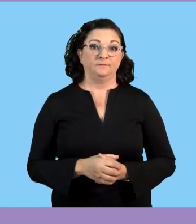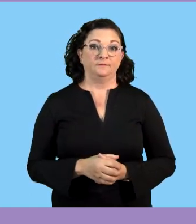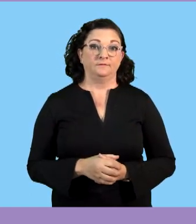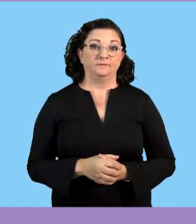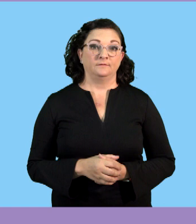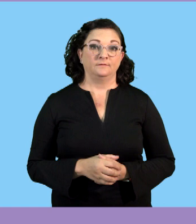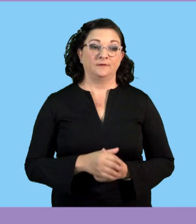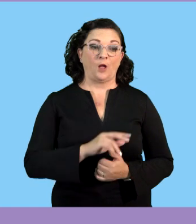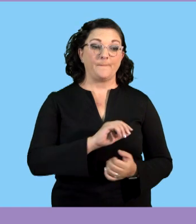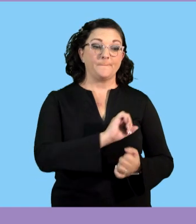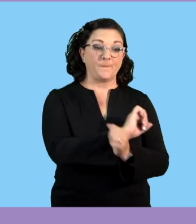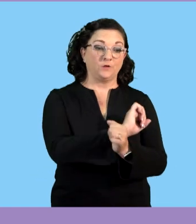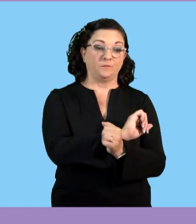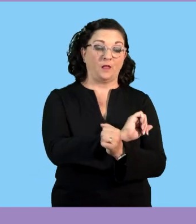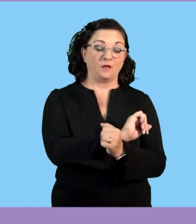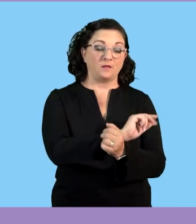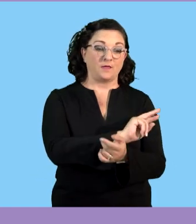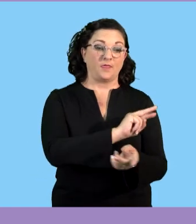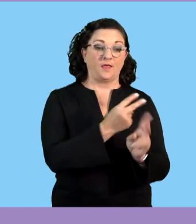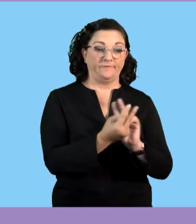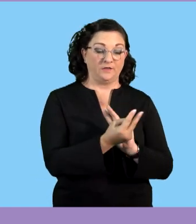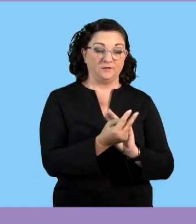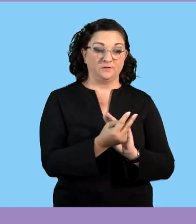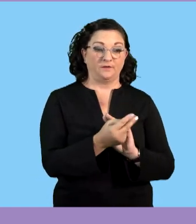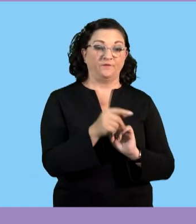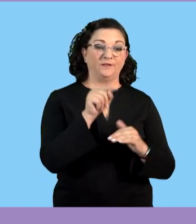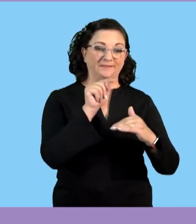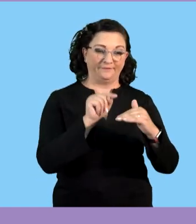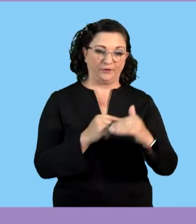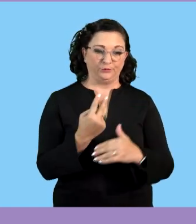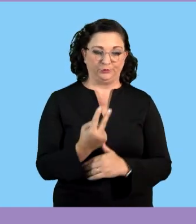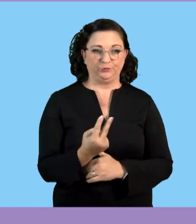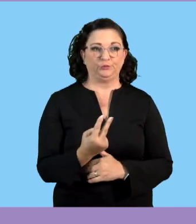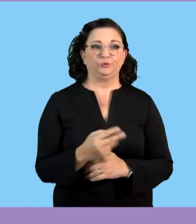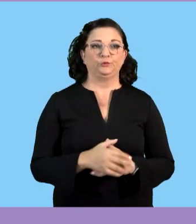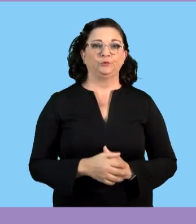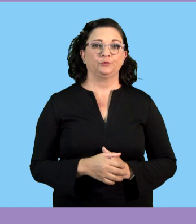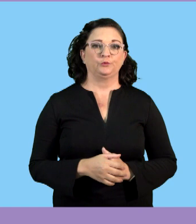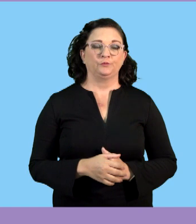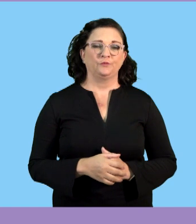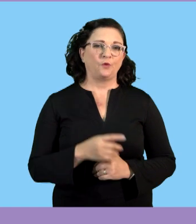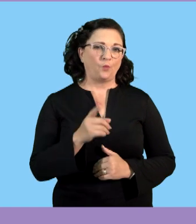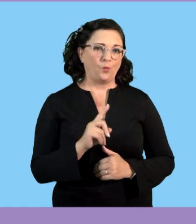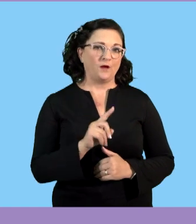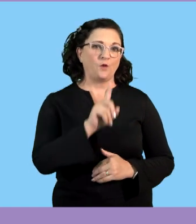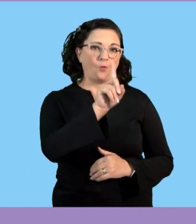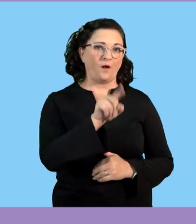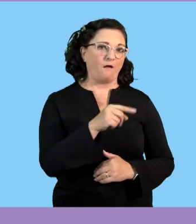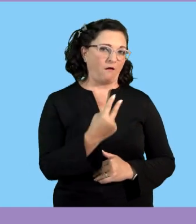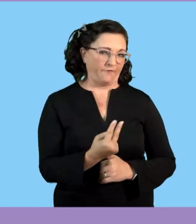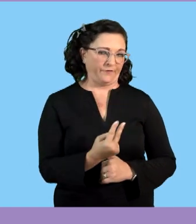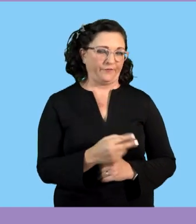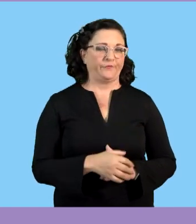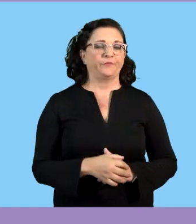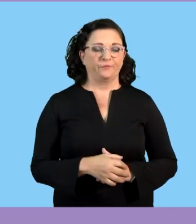the multiplicative inverse of this divided by 2. Now this divided by 2 is